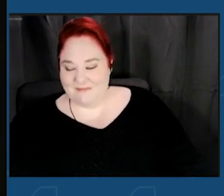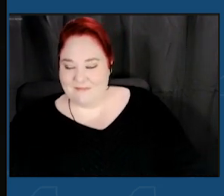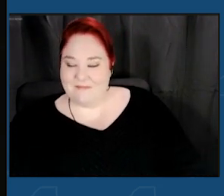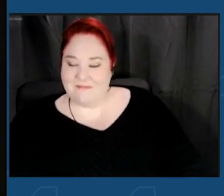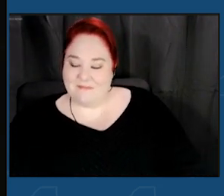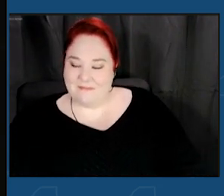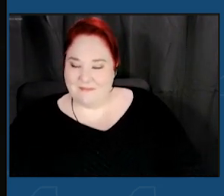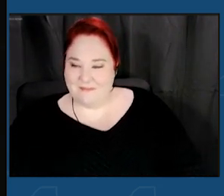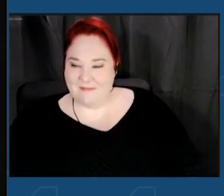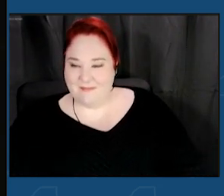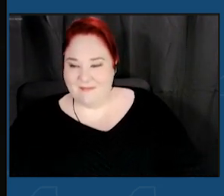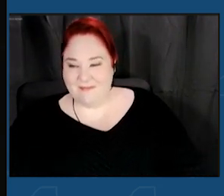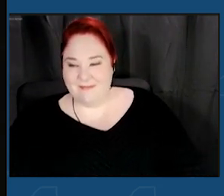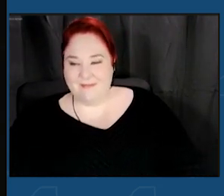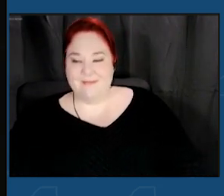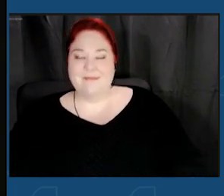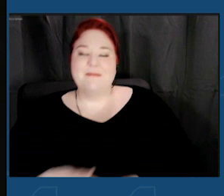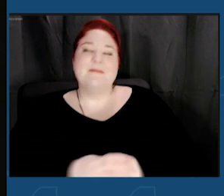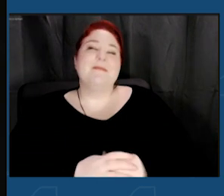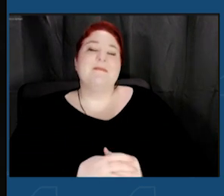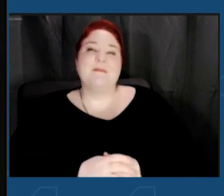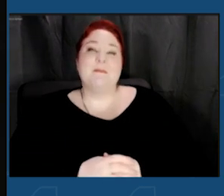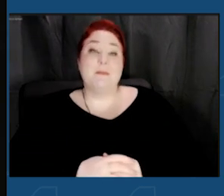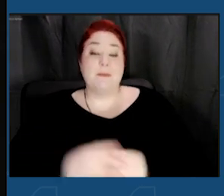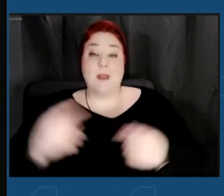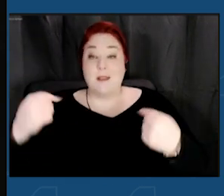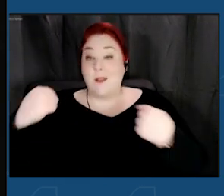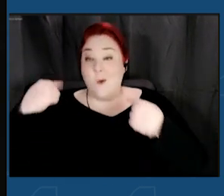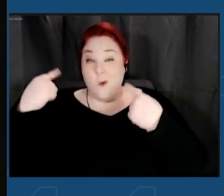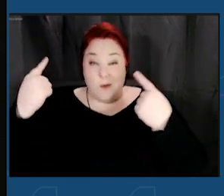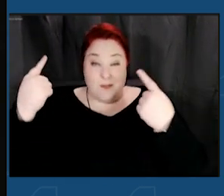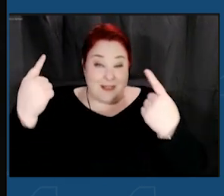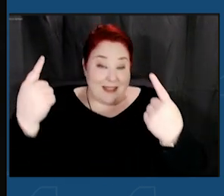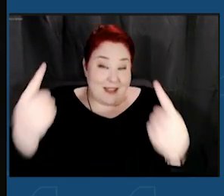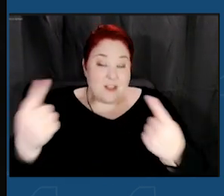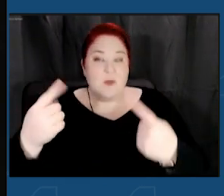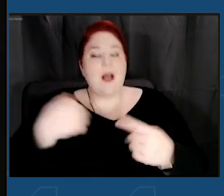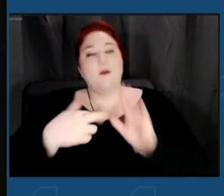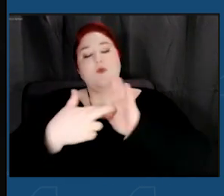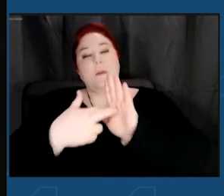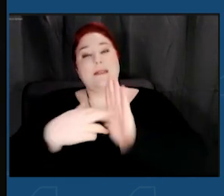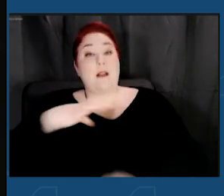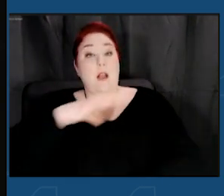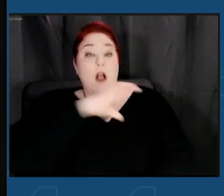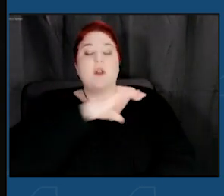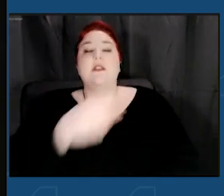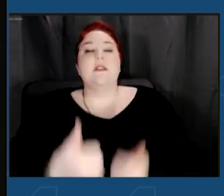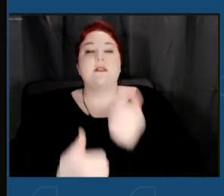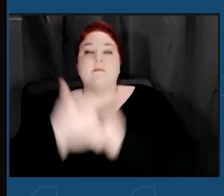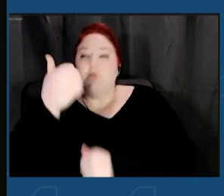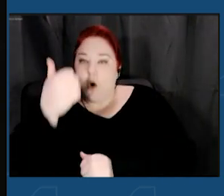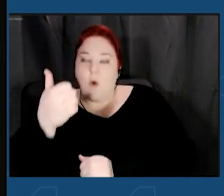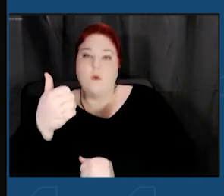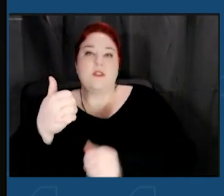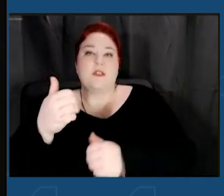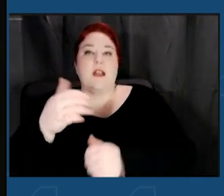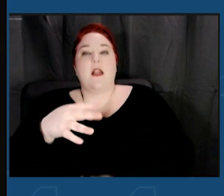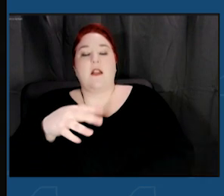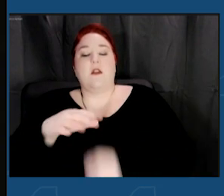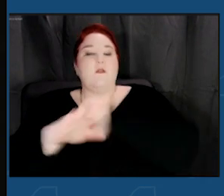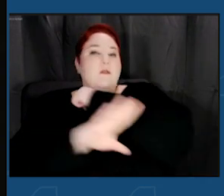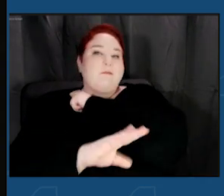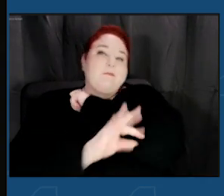But over the years, even when I was a representative in Congress, representing the most rural part of our state, I